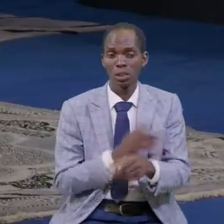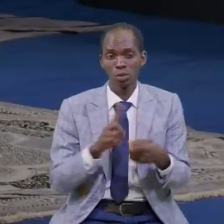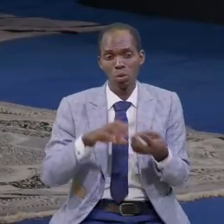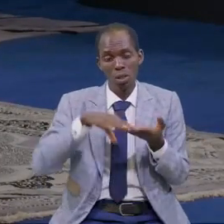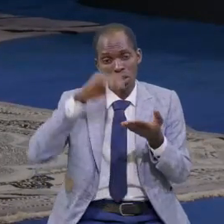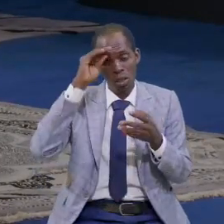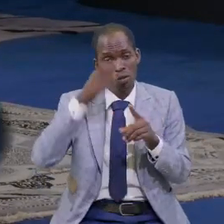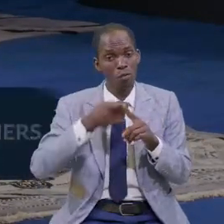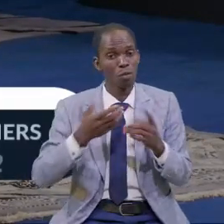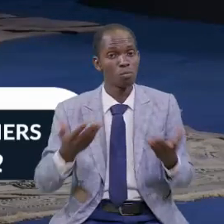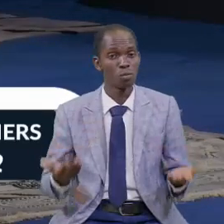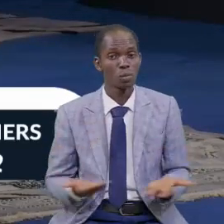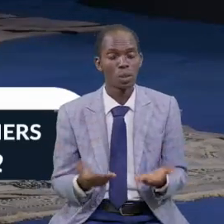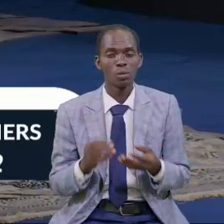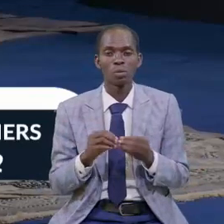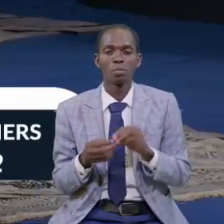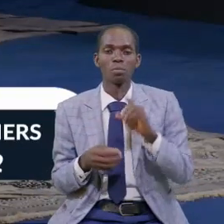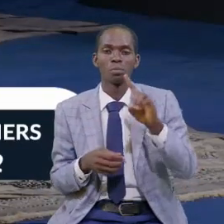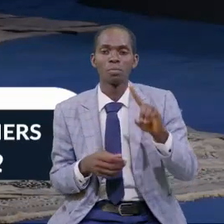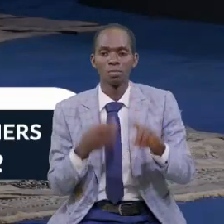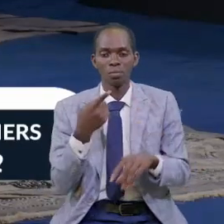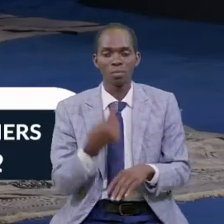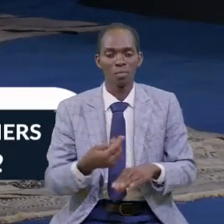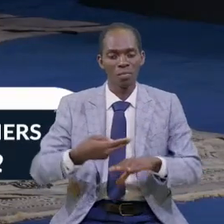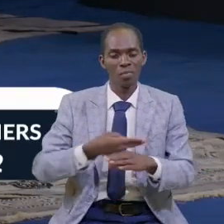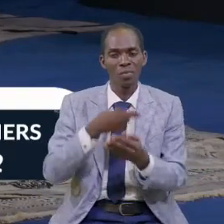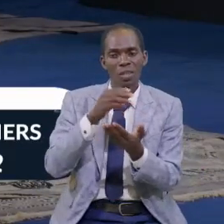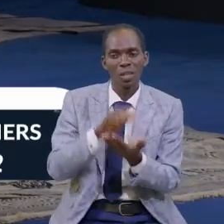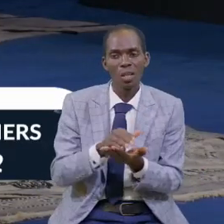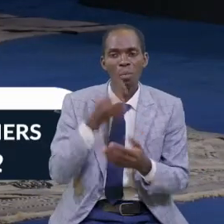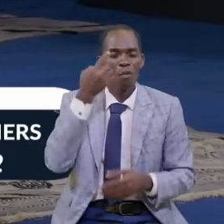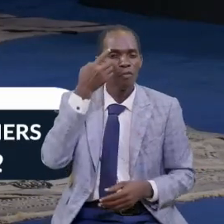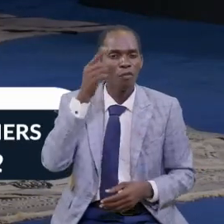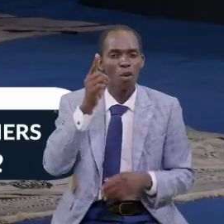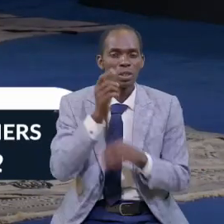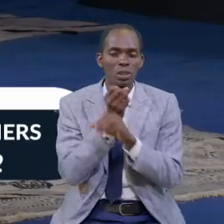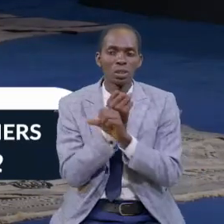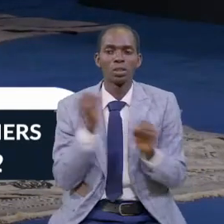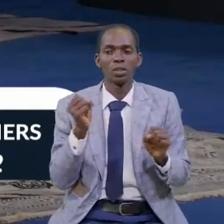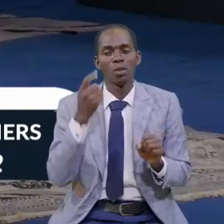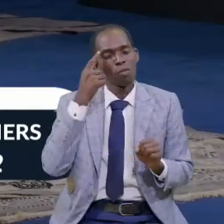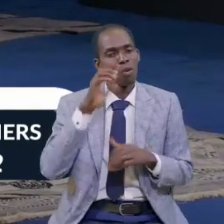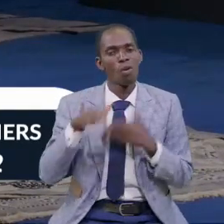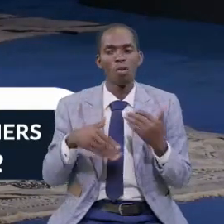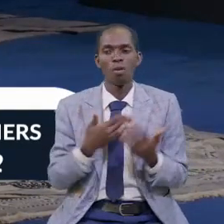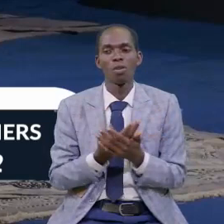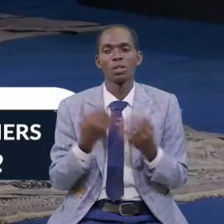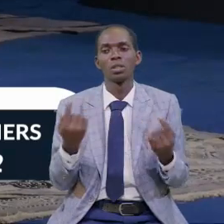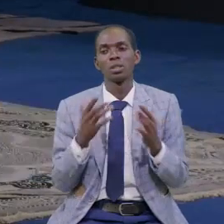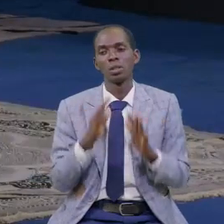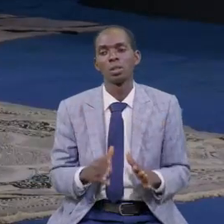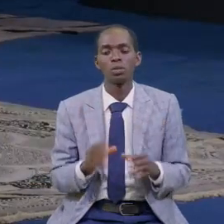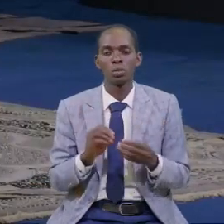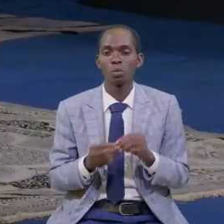one, the Lamb for salvation for all sinners. Number two,